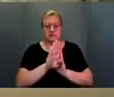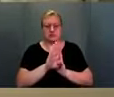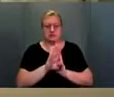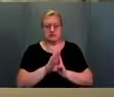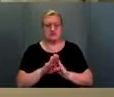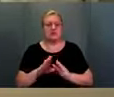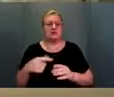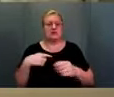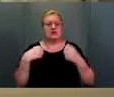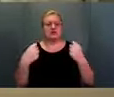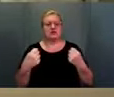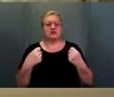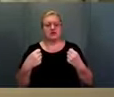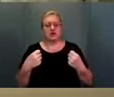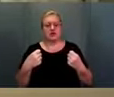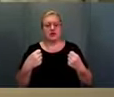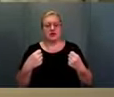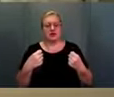from